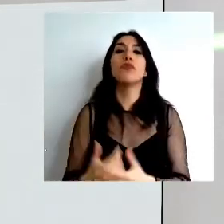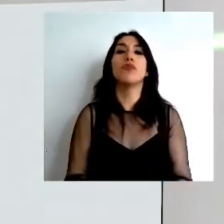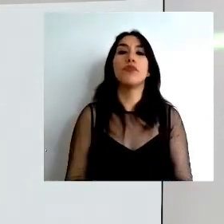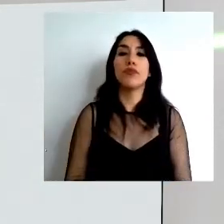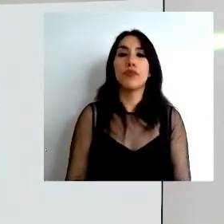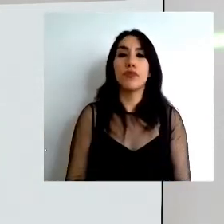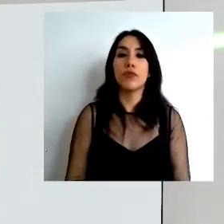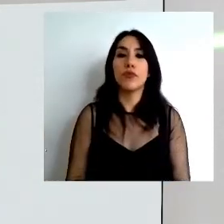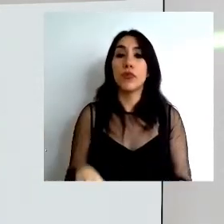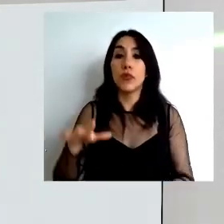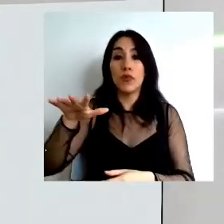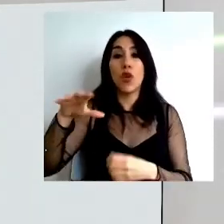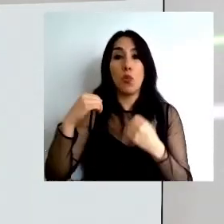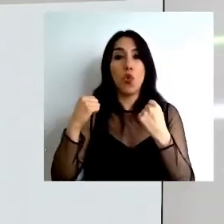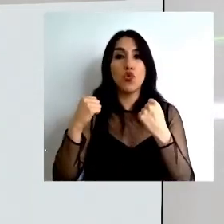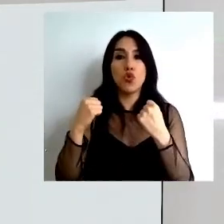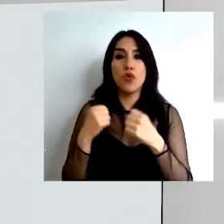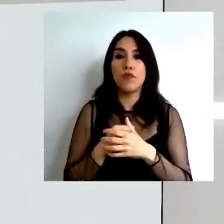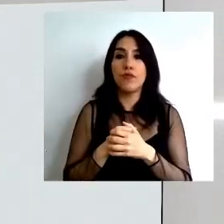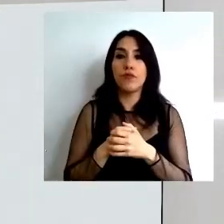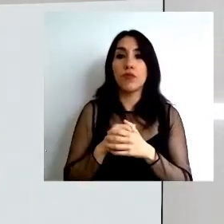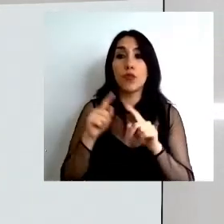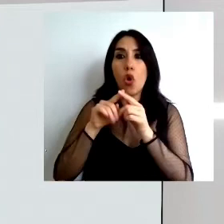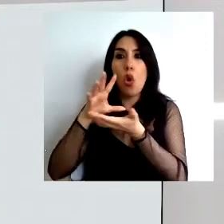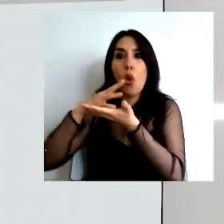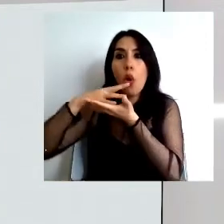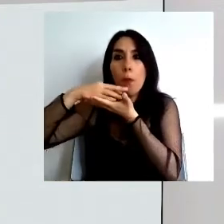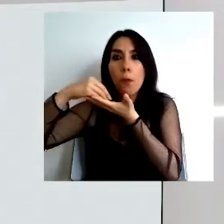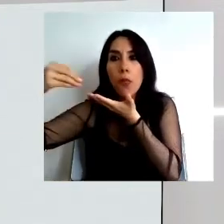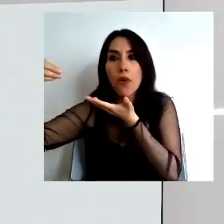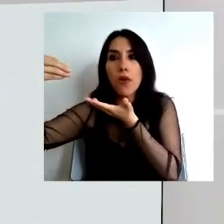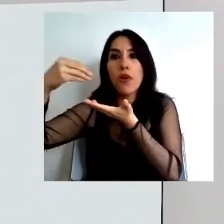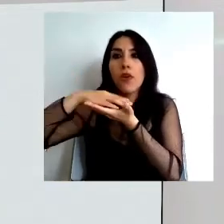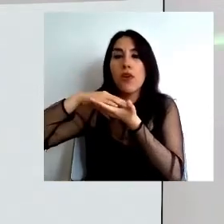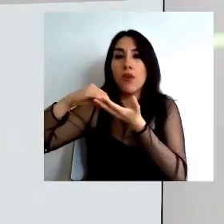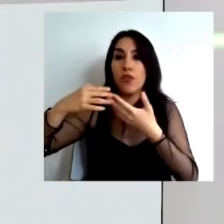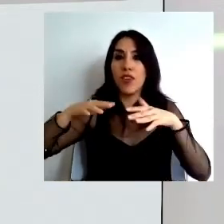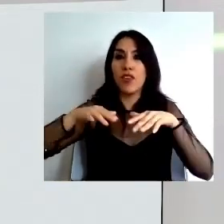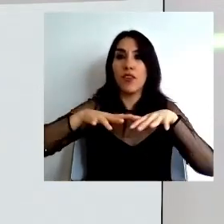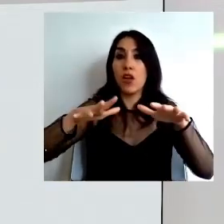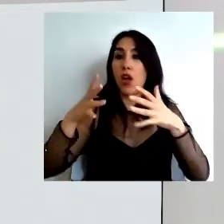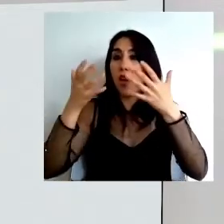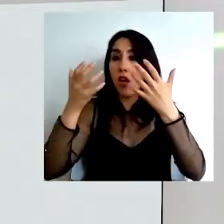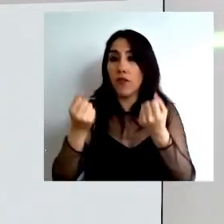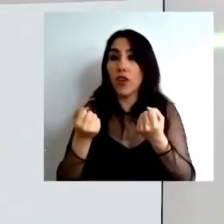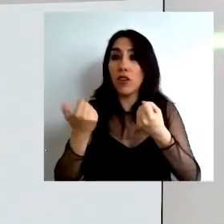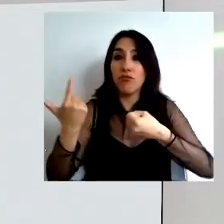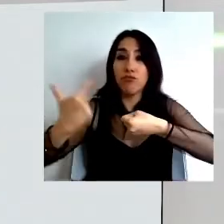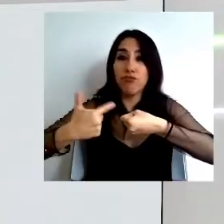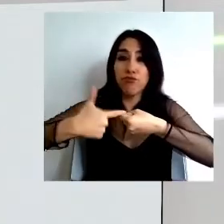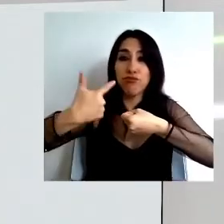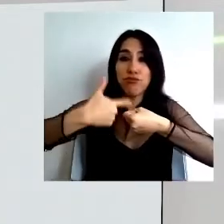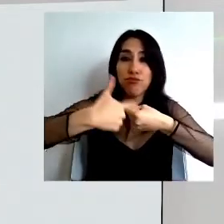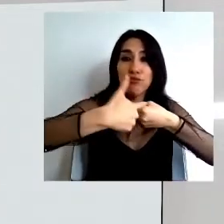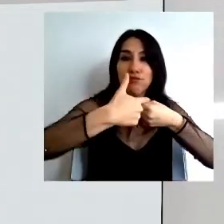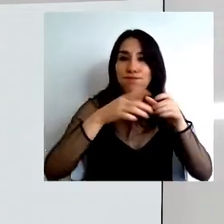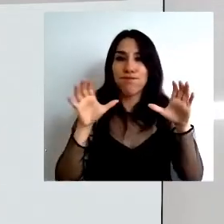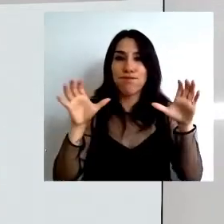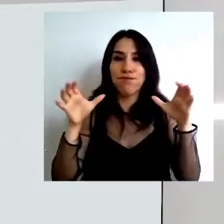not be as precise and specific as what you could measure yourself. But this is a trade-off again